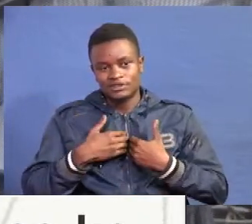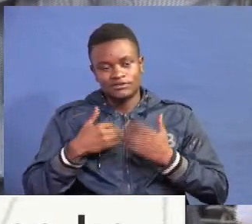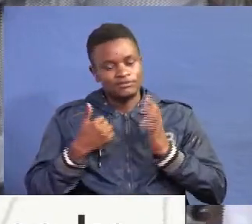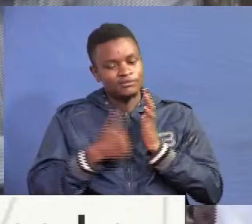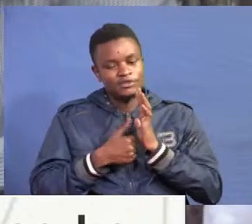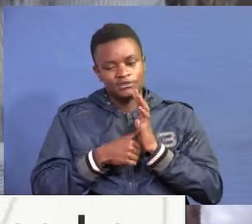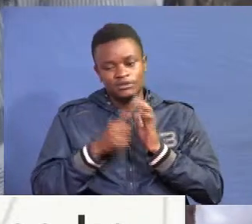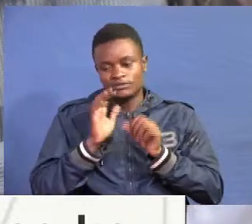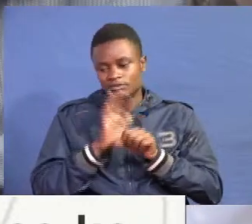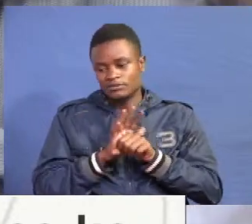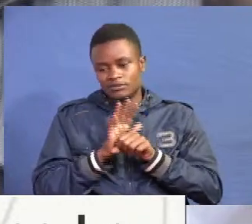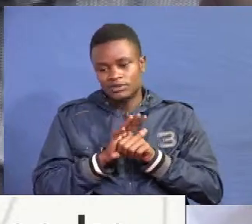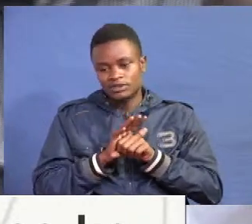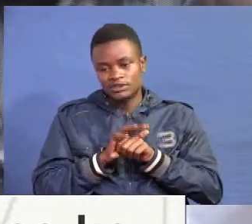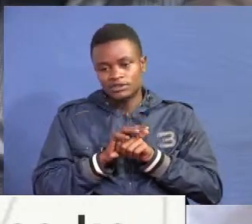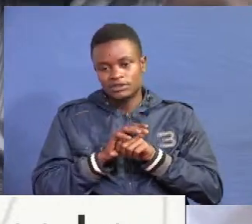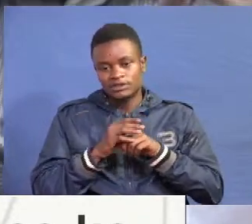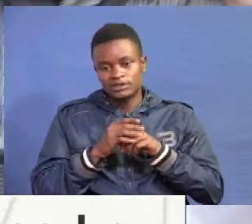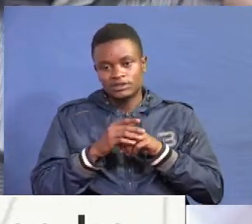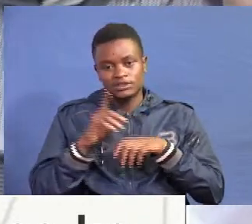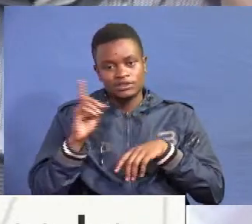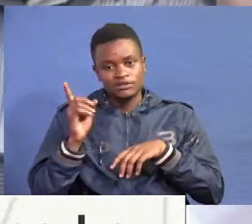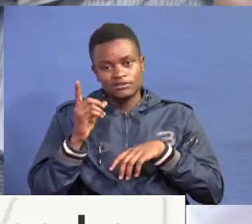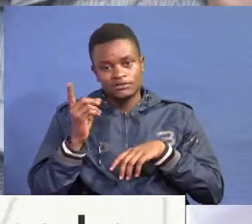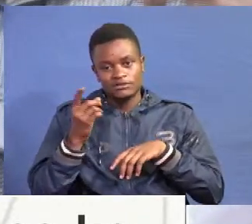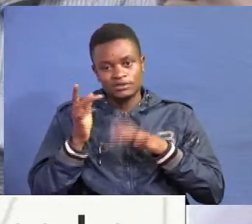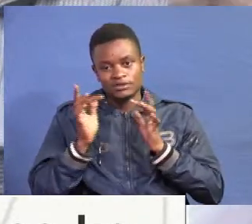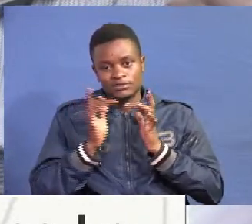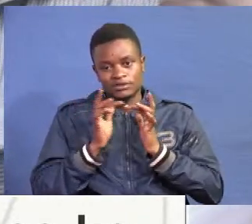sana. Kwanza mambo ya network.